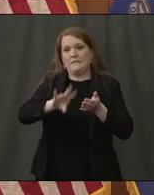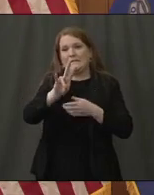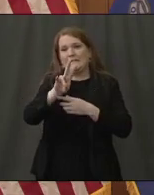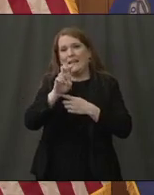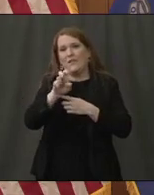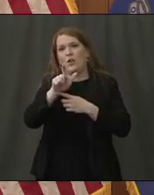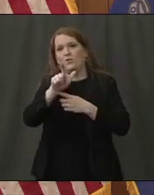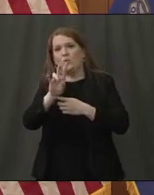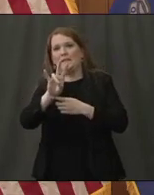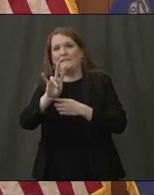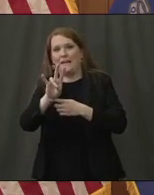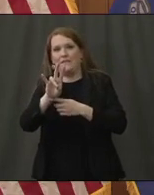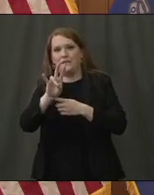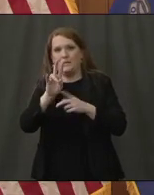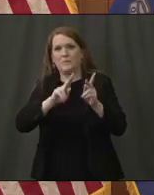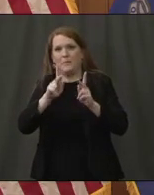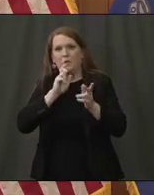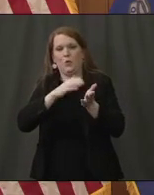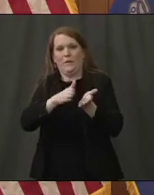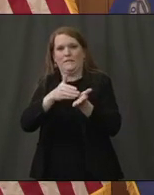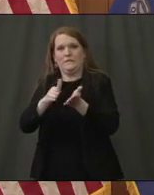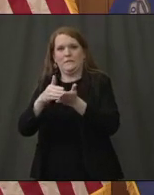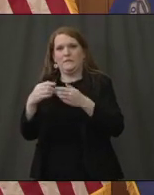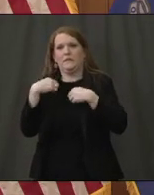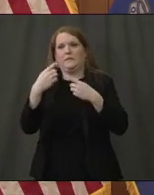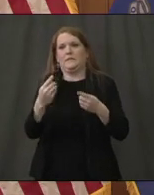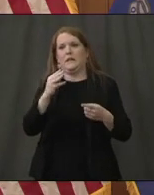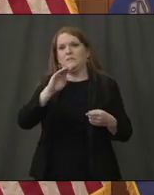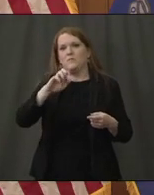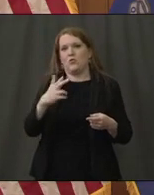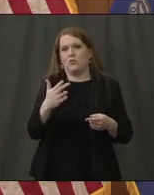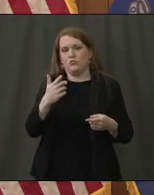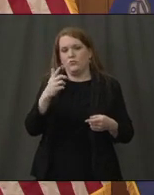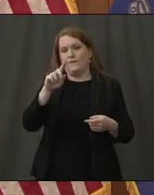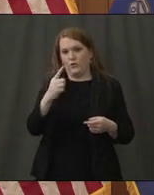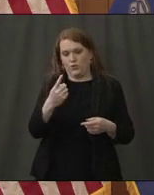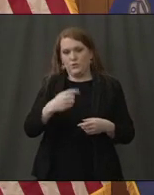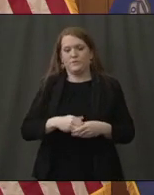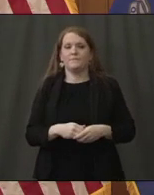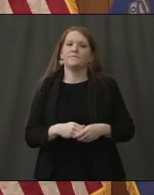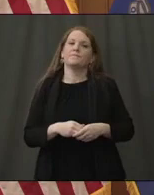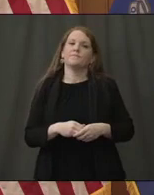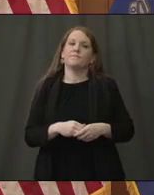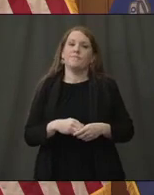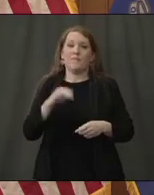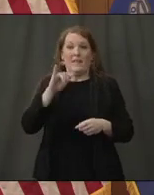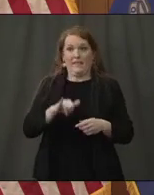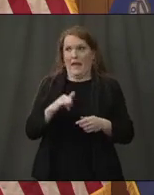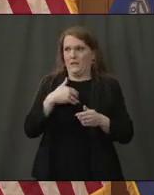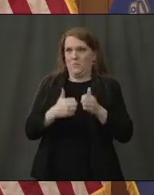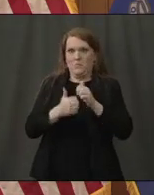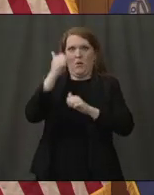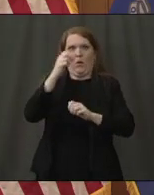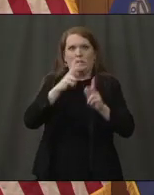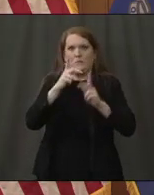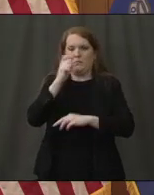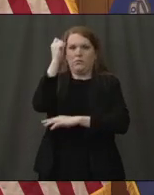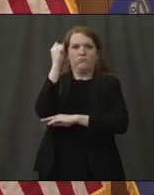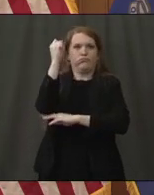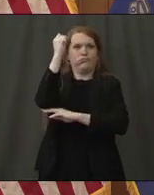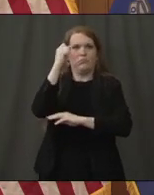since the 1st of March, the onset of COVID-19. This is the largest one-month reduction in the state's